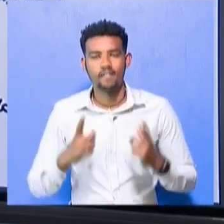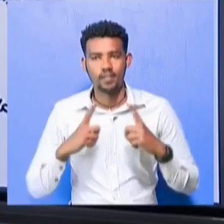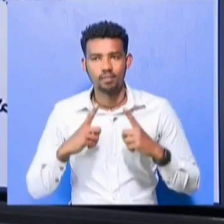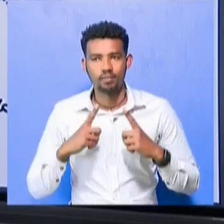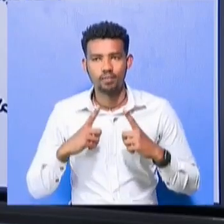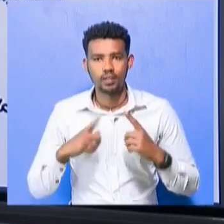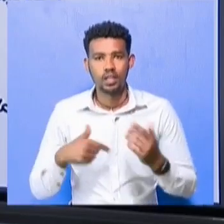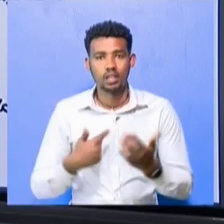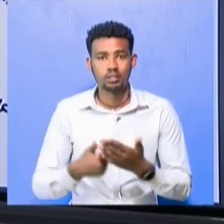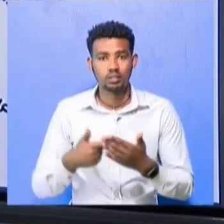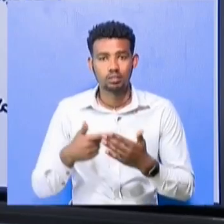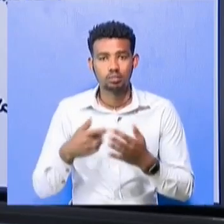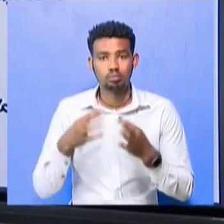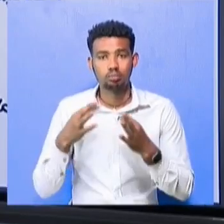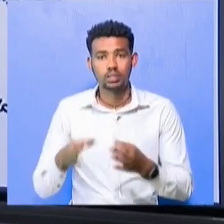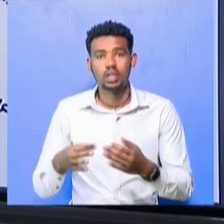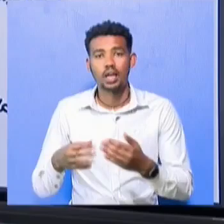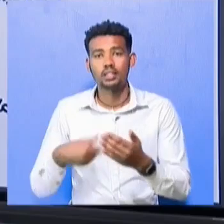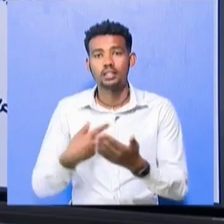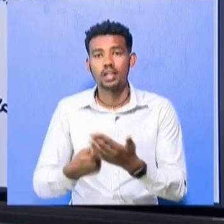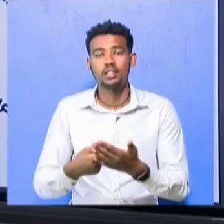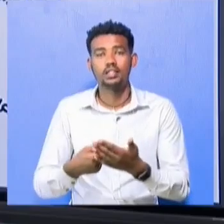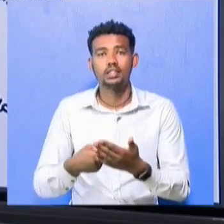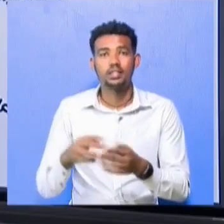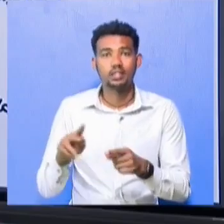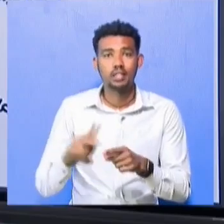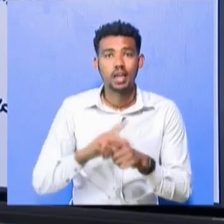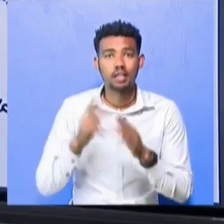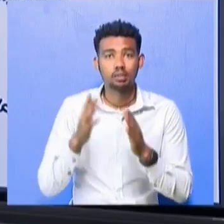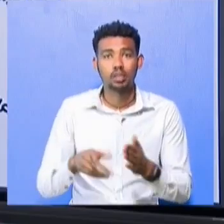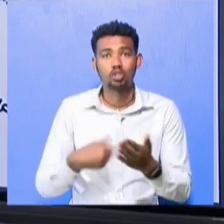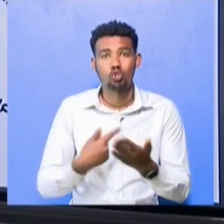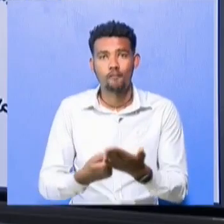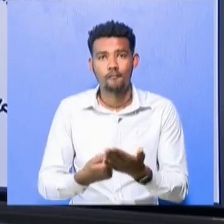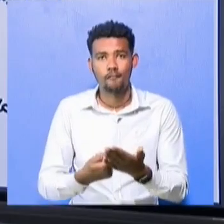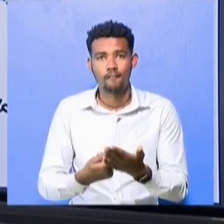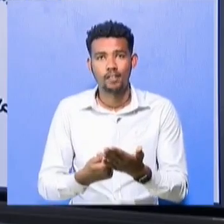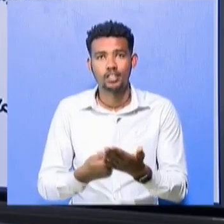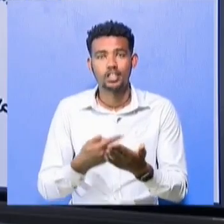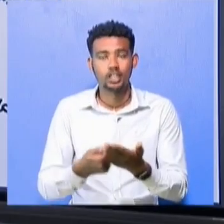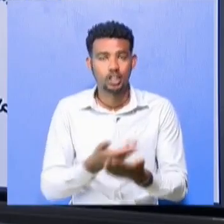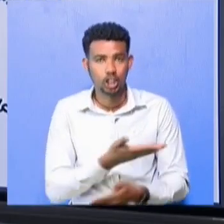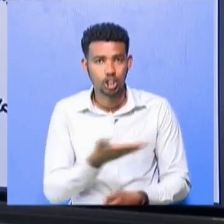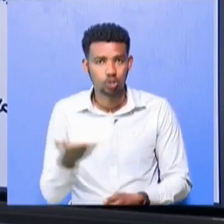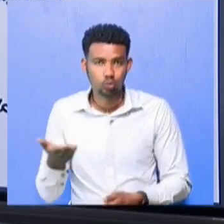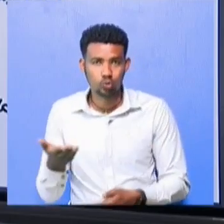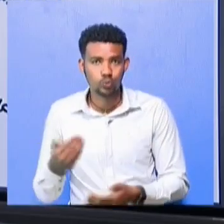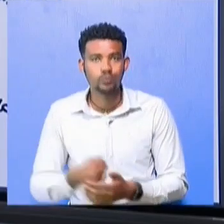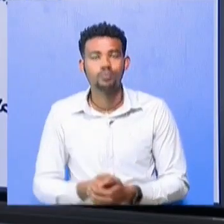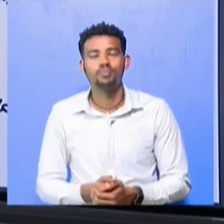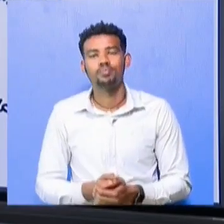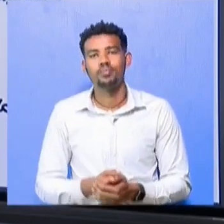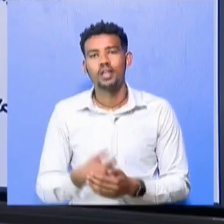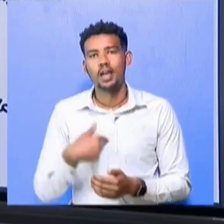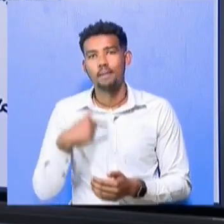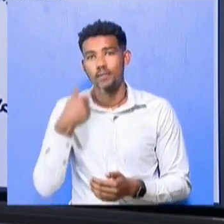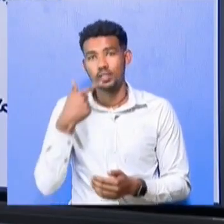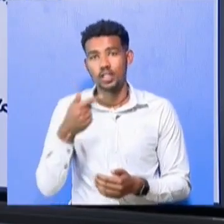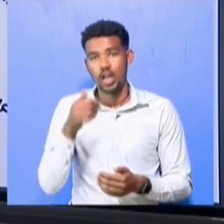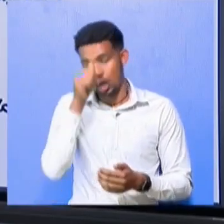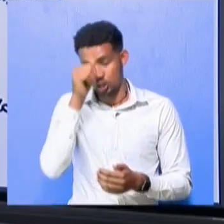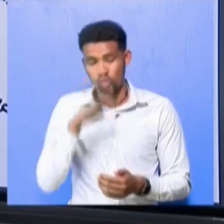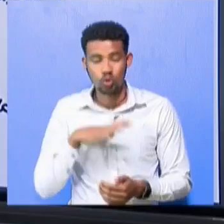And we said that the expert of this issue, I mean that Ato